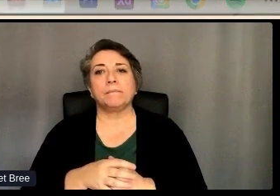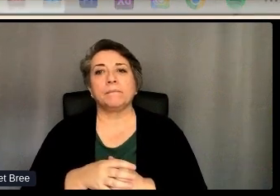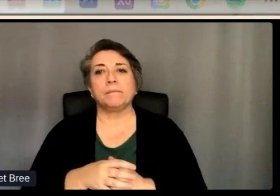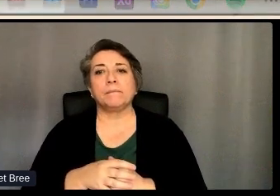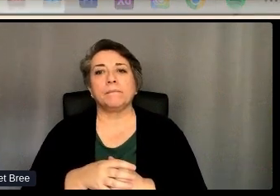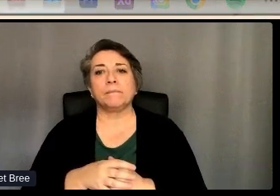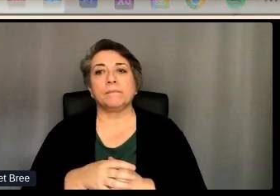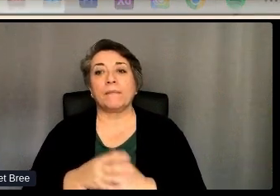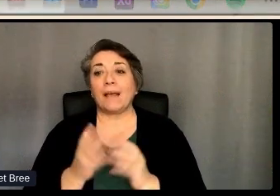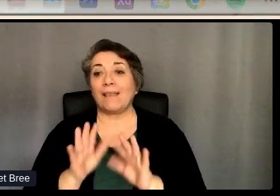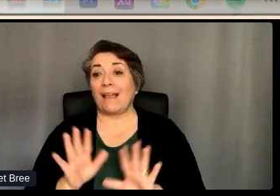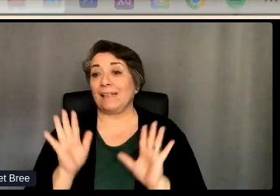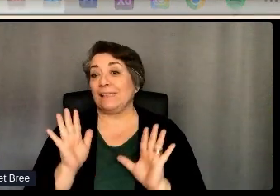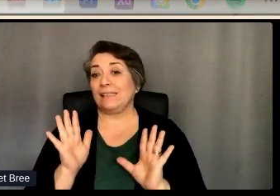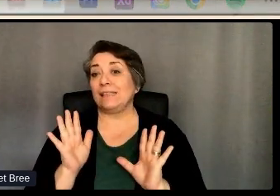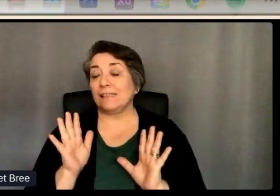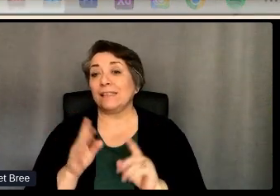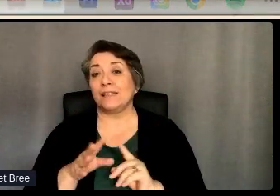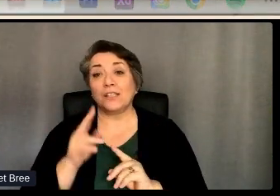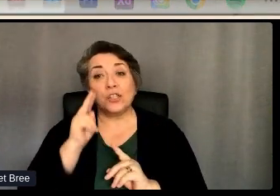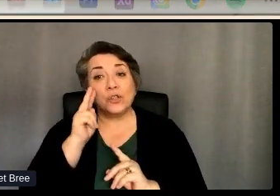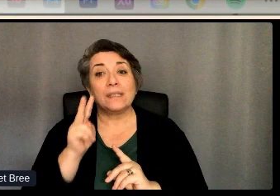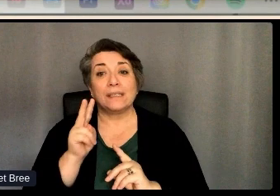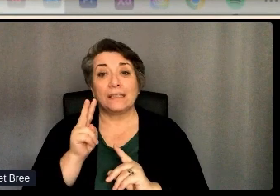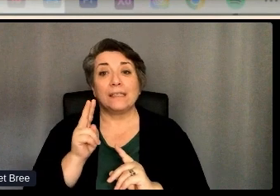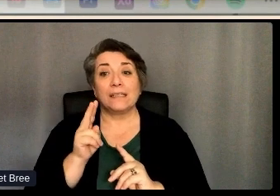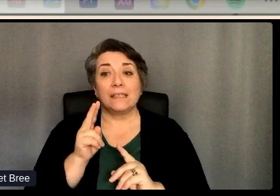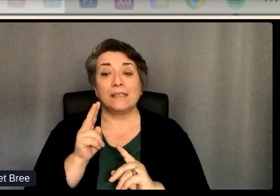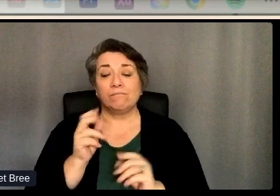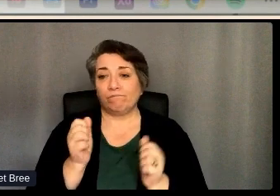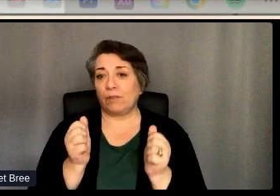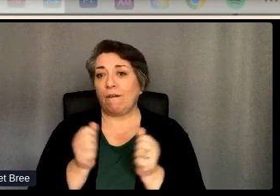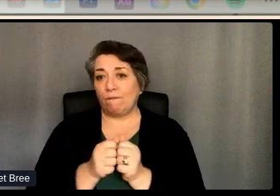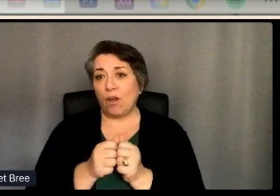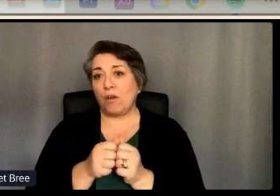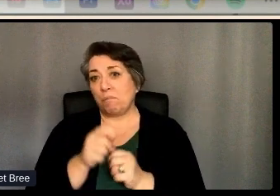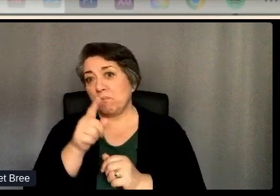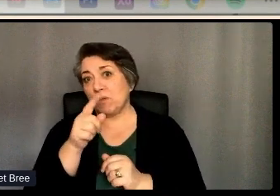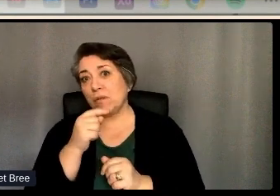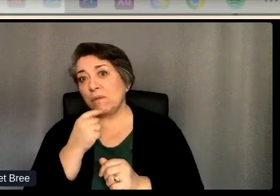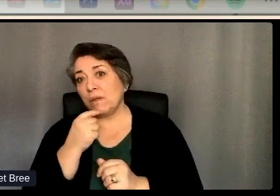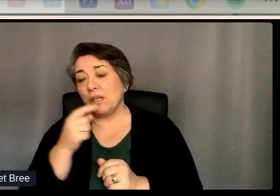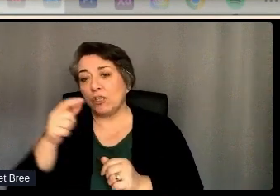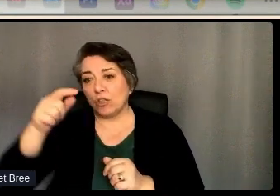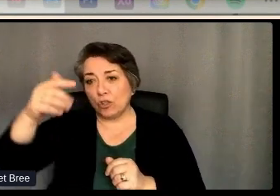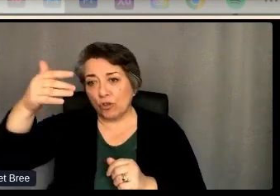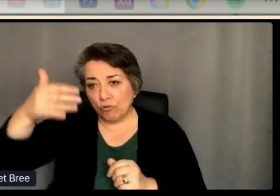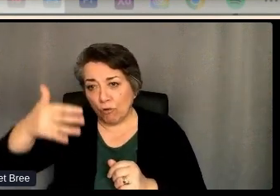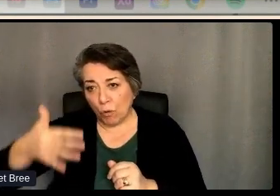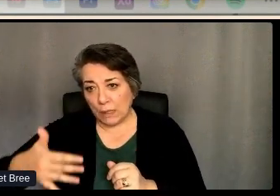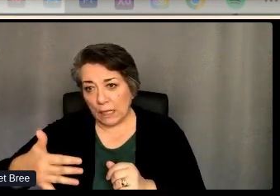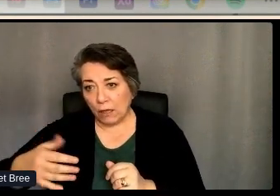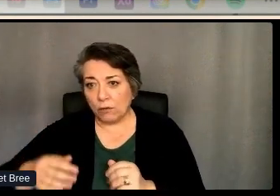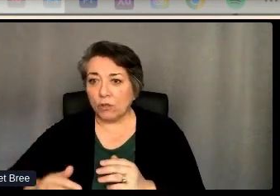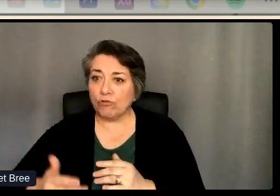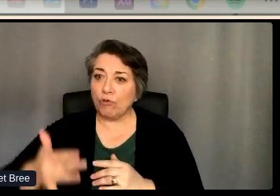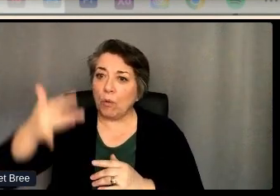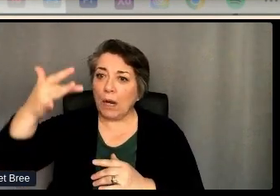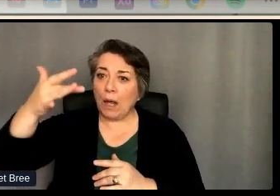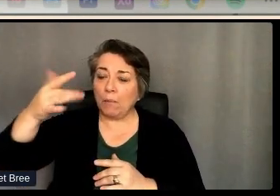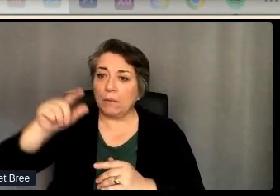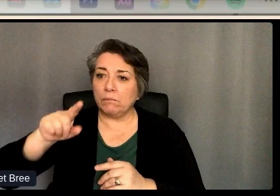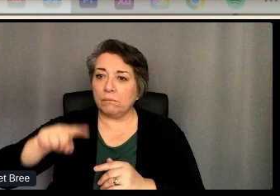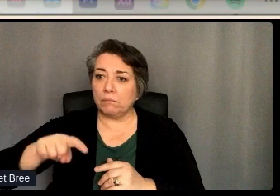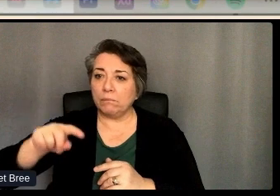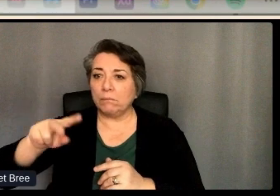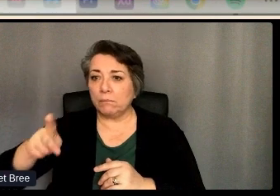And that is it. Again, you can see confirmed that it's currently set to do scroll wheel down and scroll wheel up, basically.